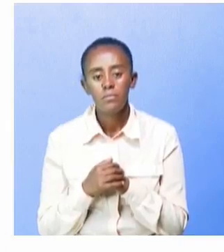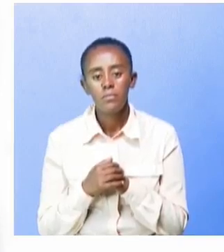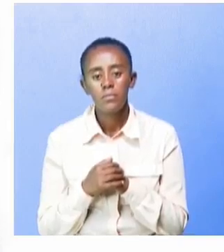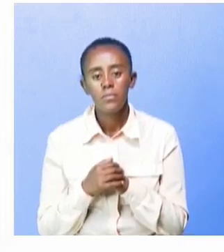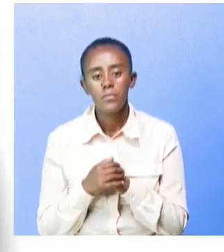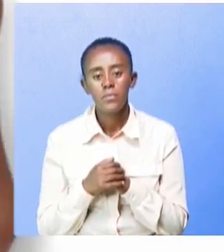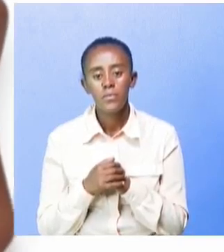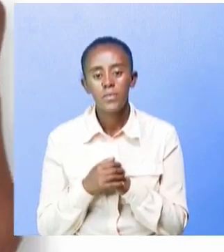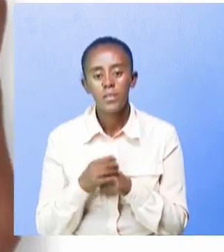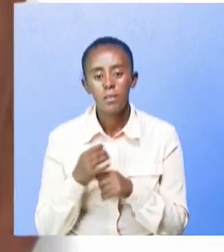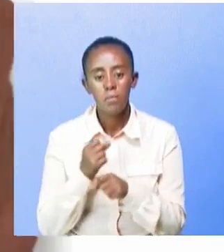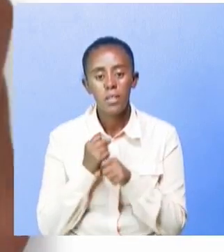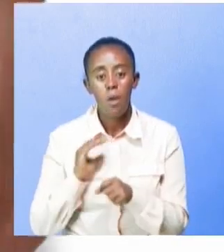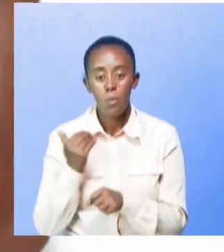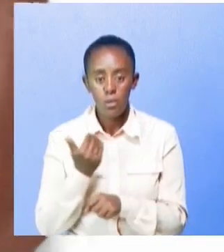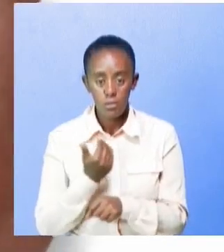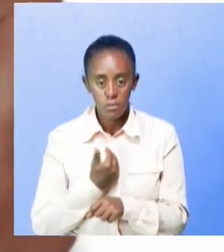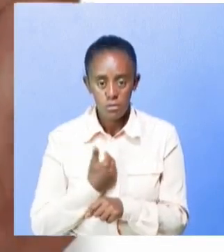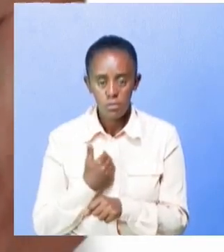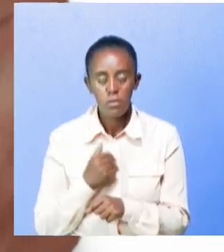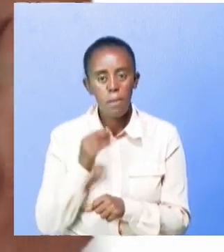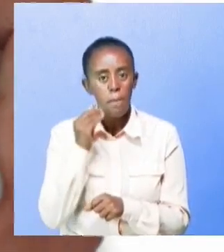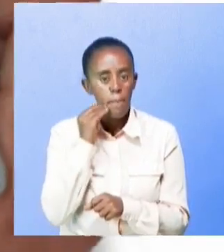our pet